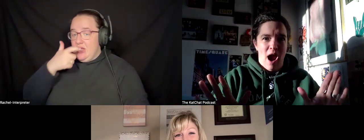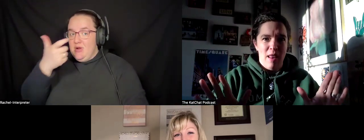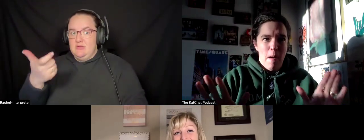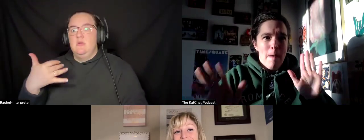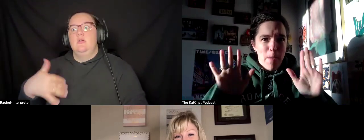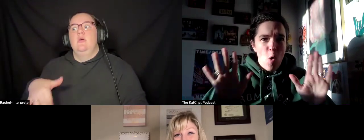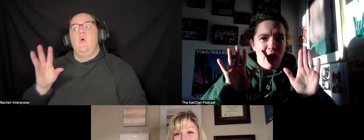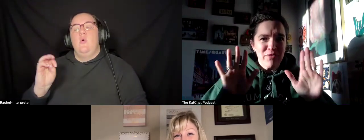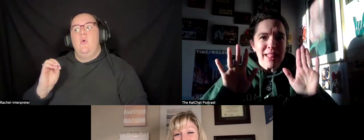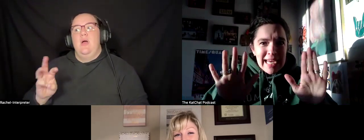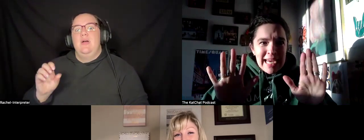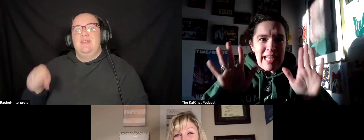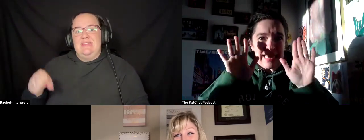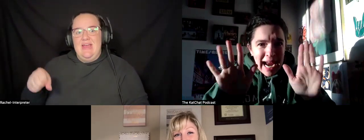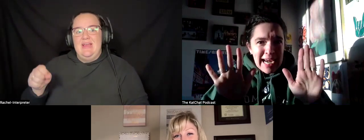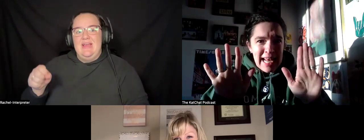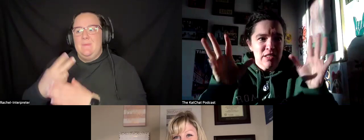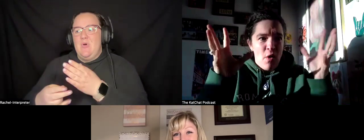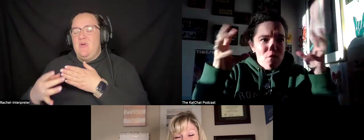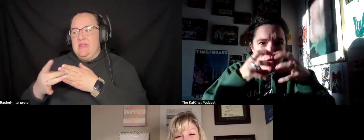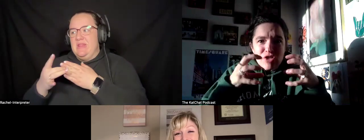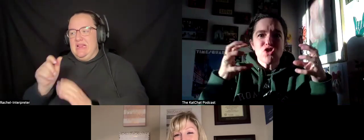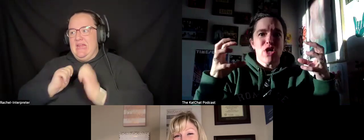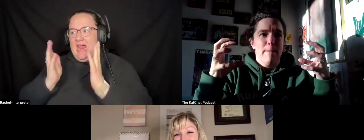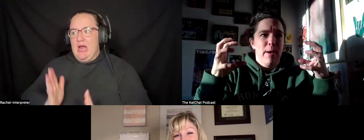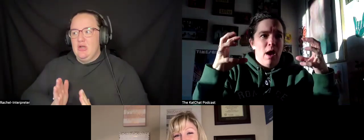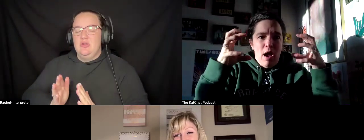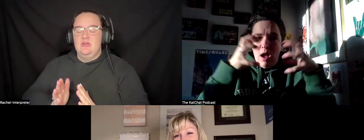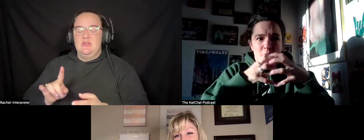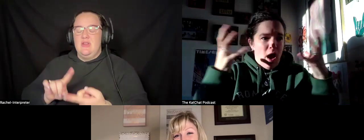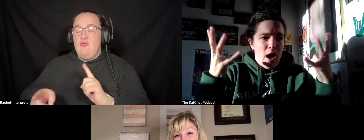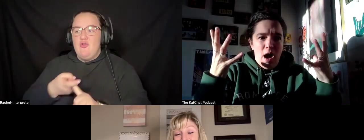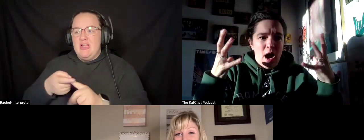my God. Both of the lead ladies, friendship,